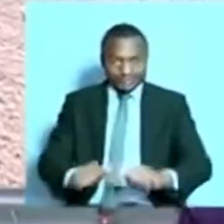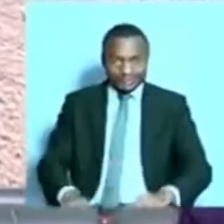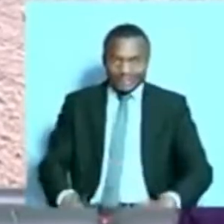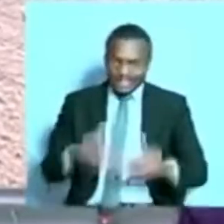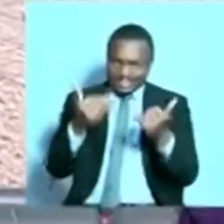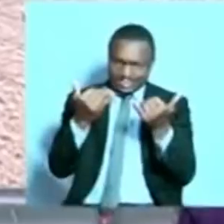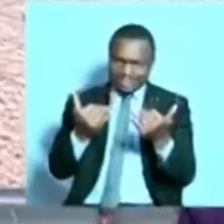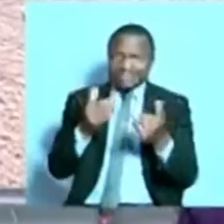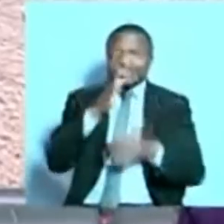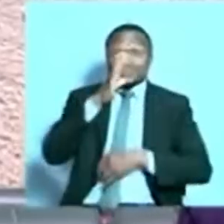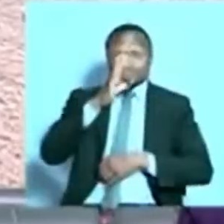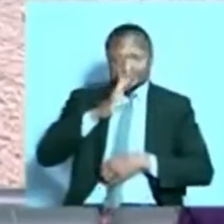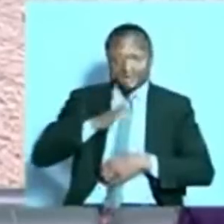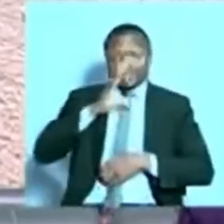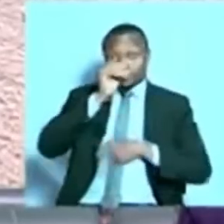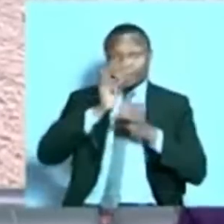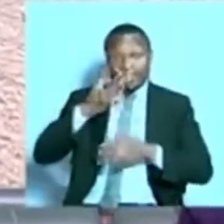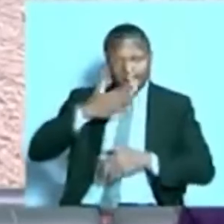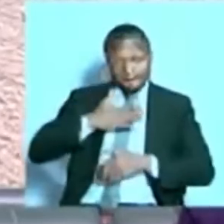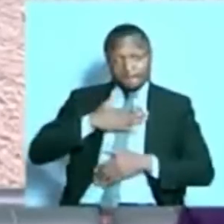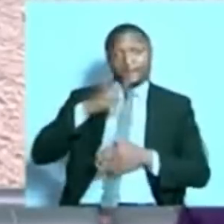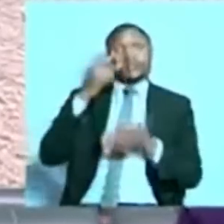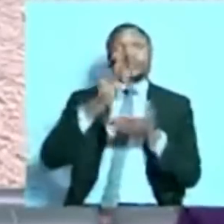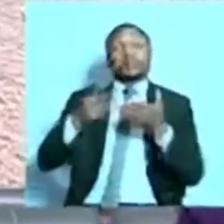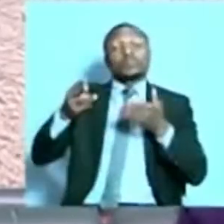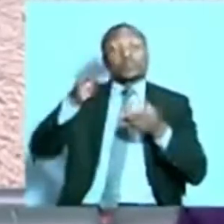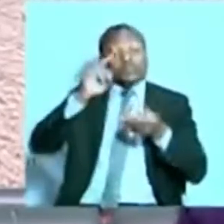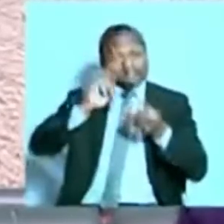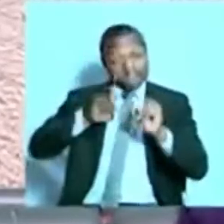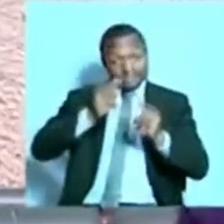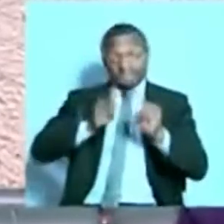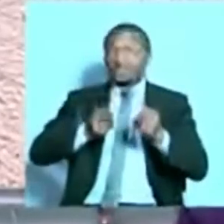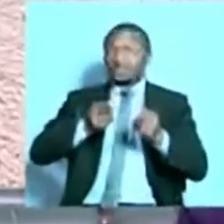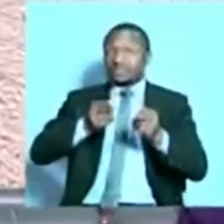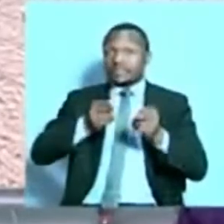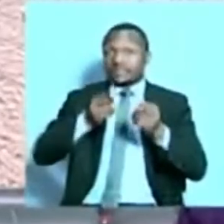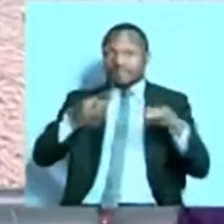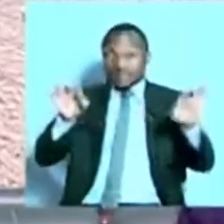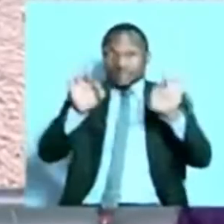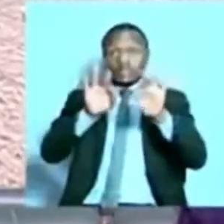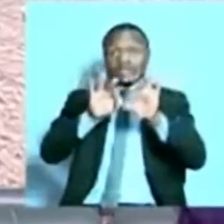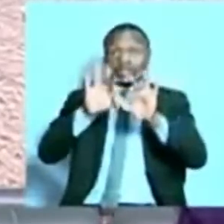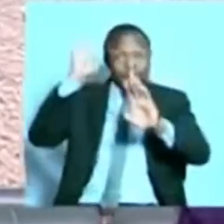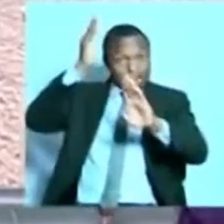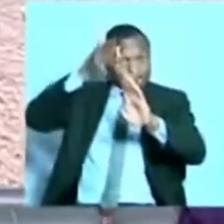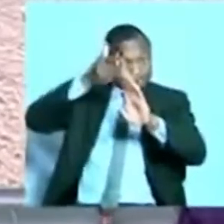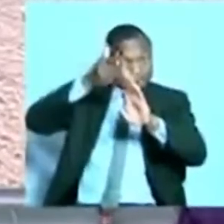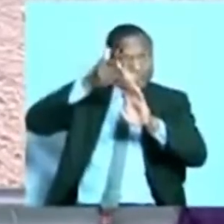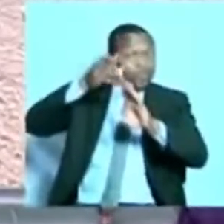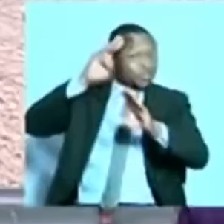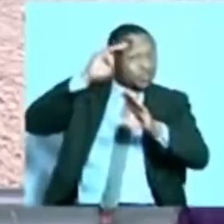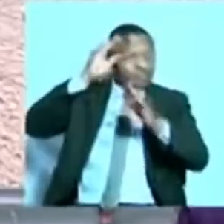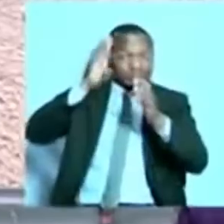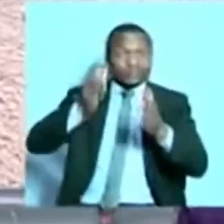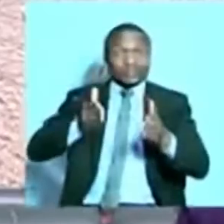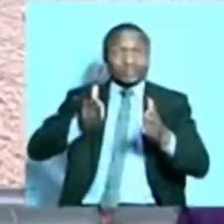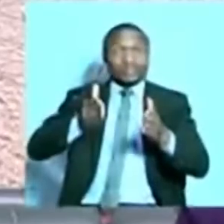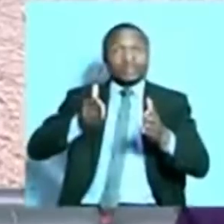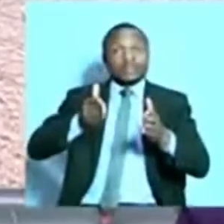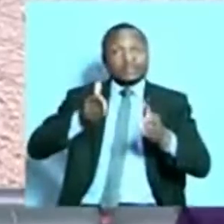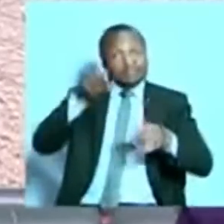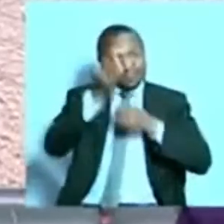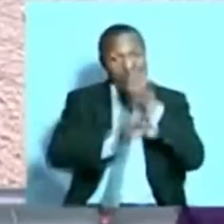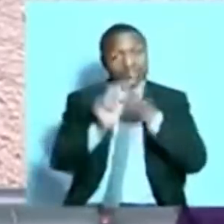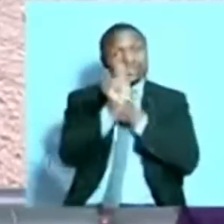Now, Madam Speaker, my matter of urgent importance is on the Minister of Foreign Affairs and International Relations to find